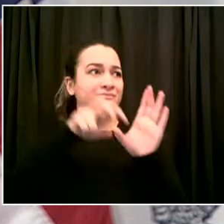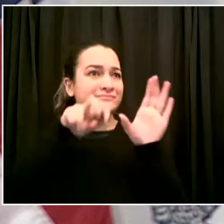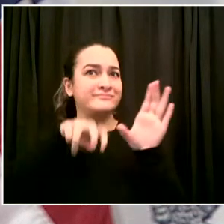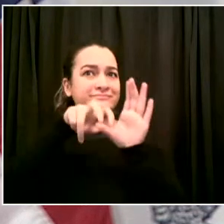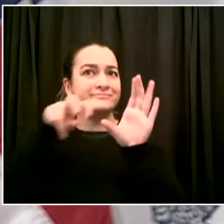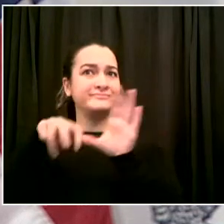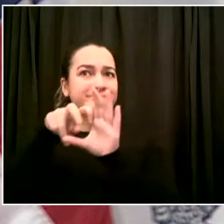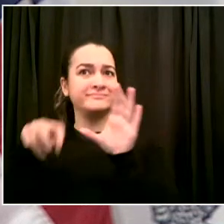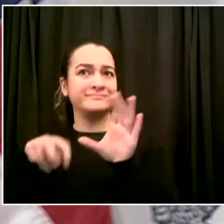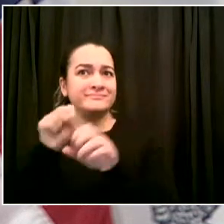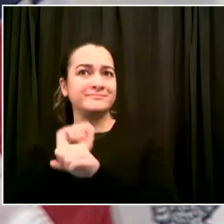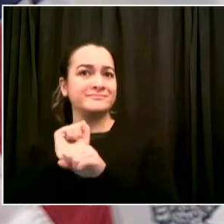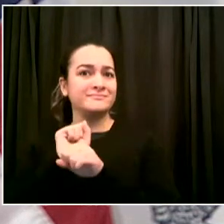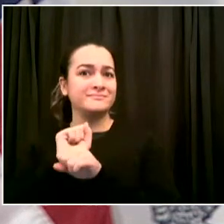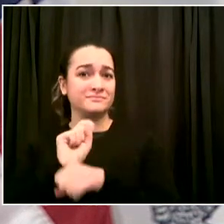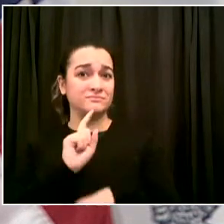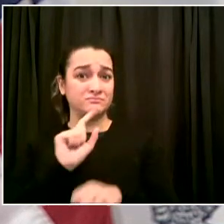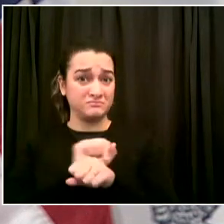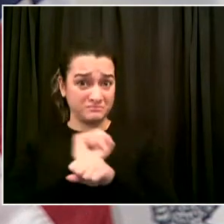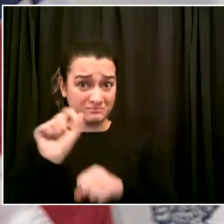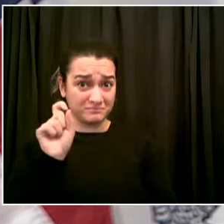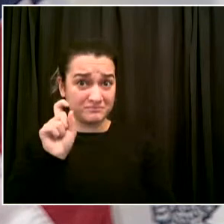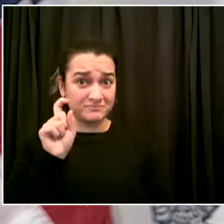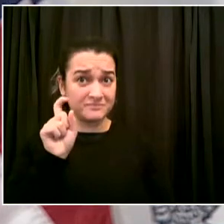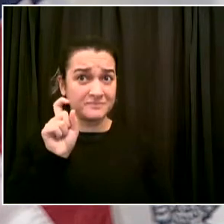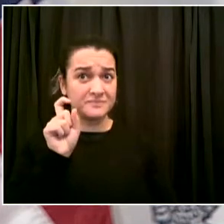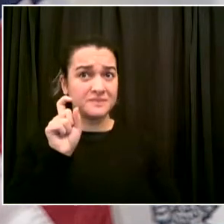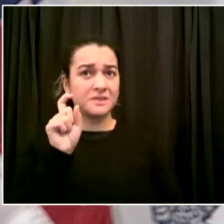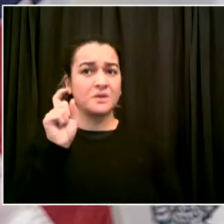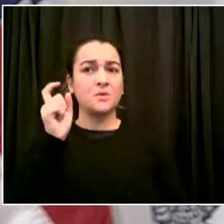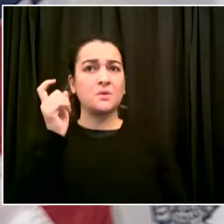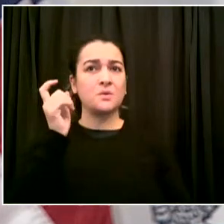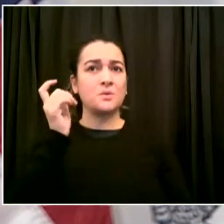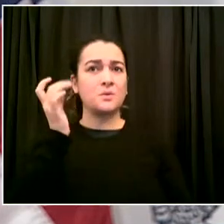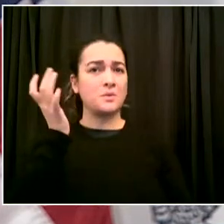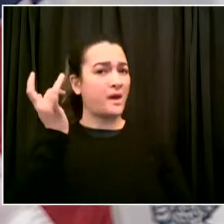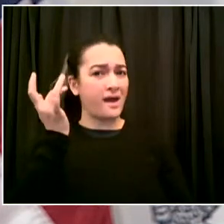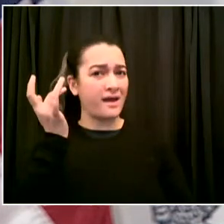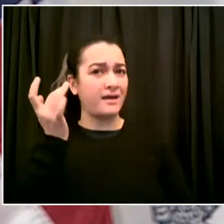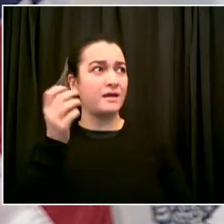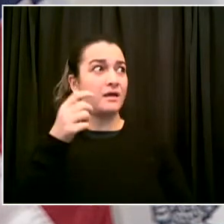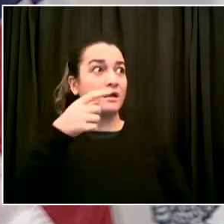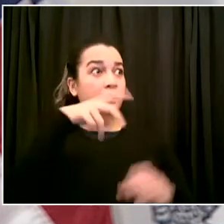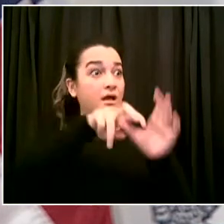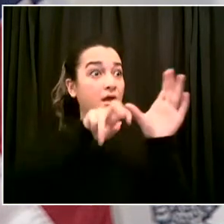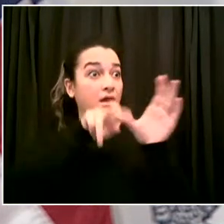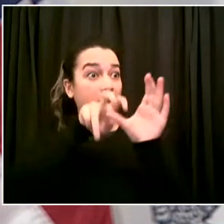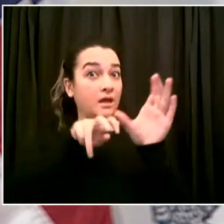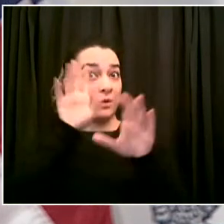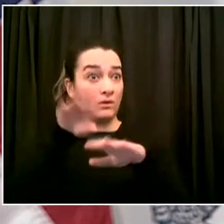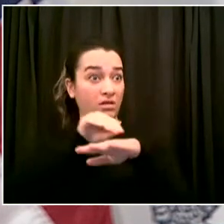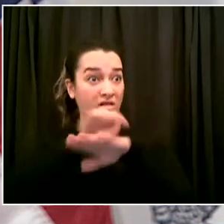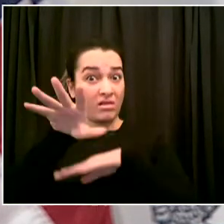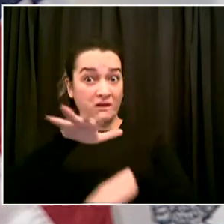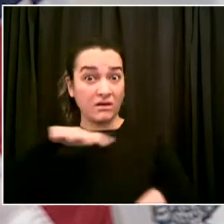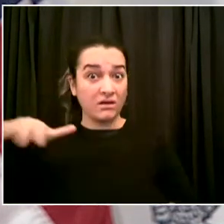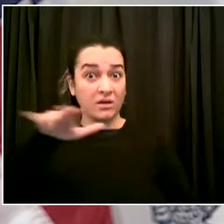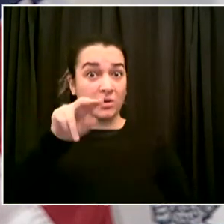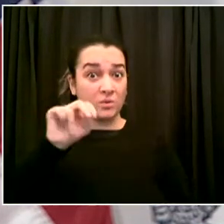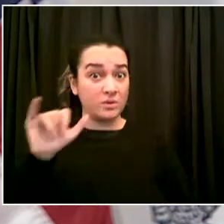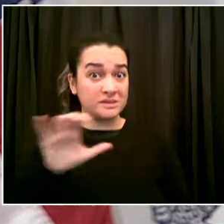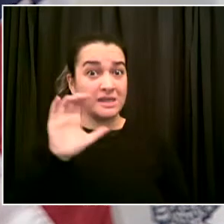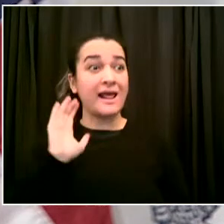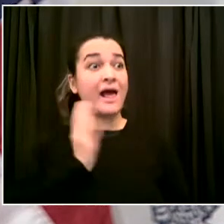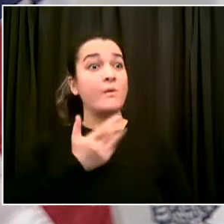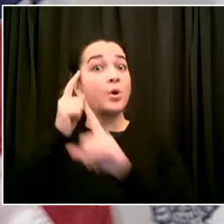I'm concerned, obviously, about that. Look, here's the bottom line, Shant. Every leader in